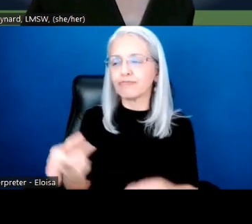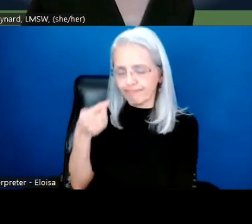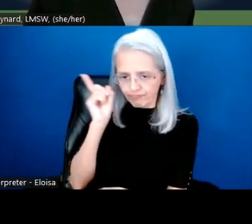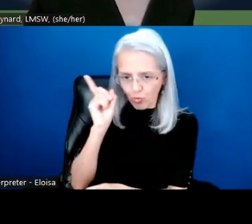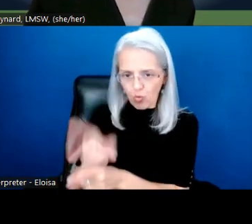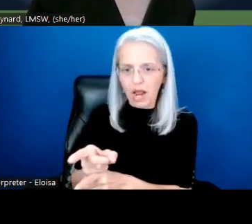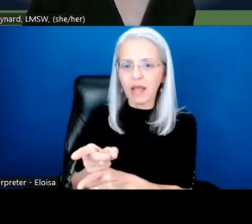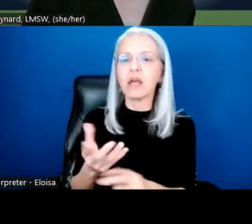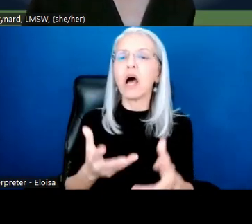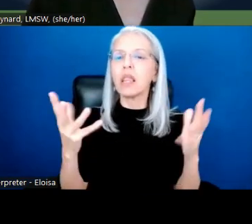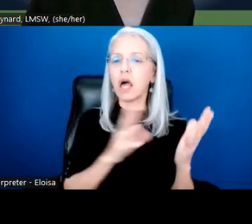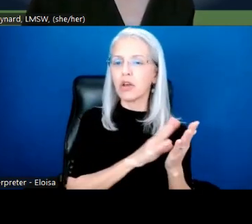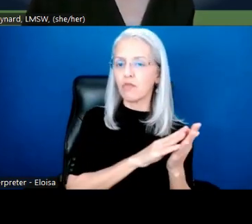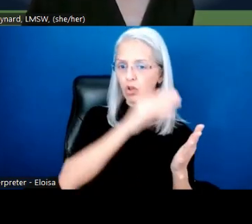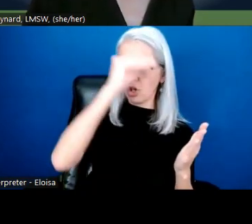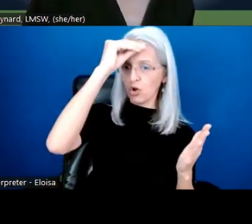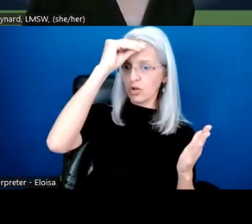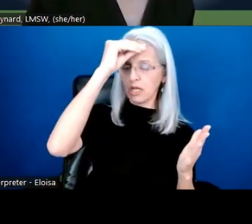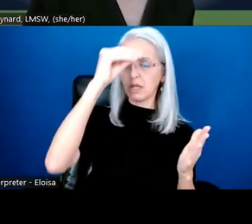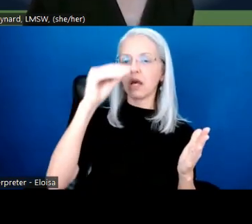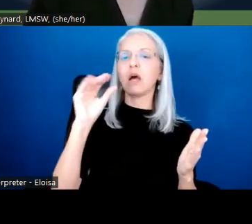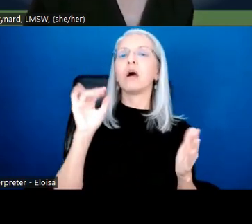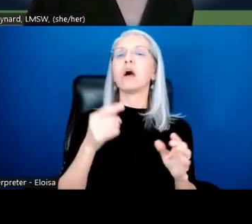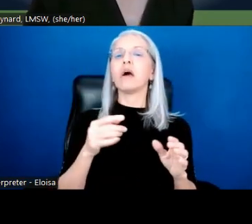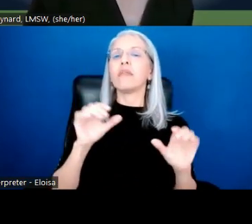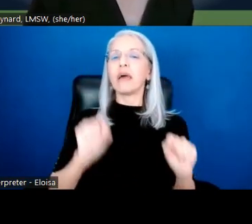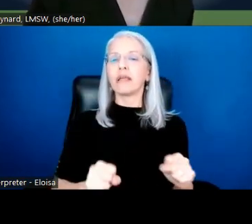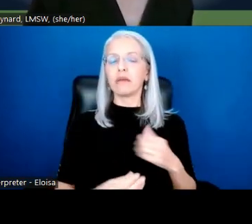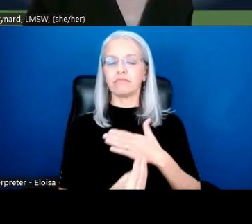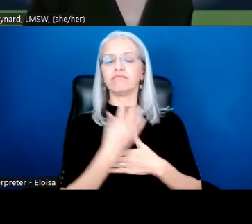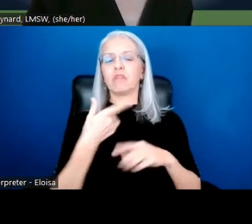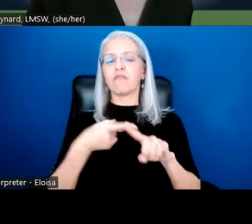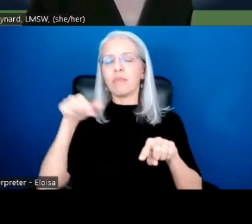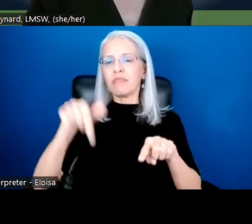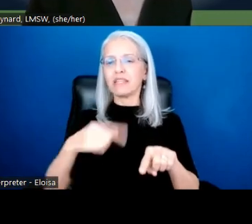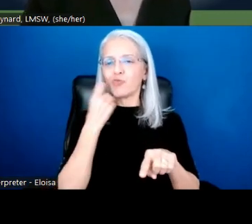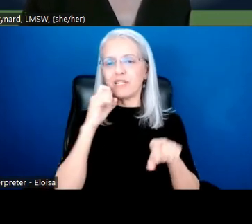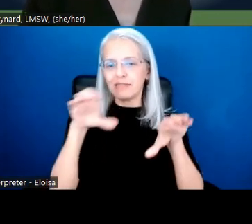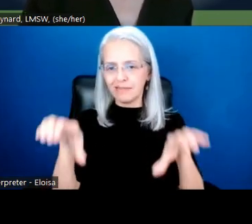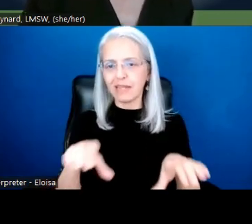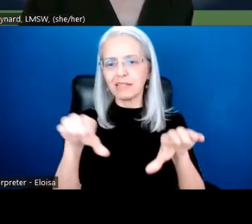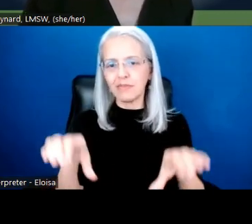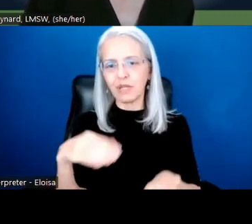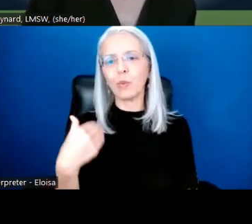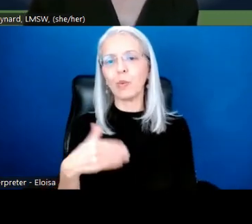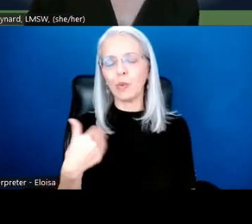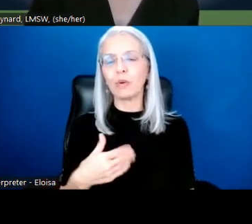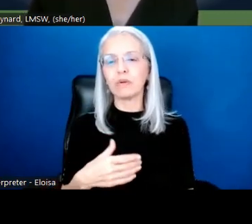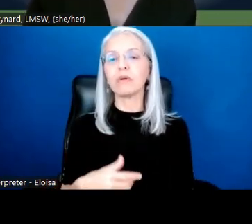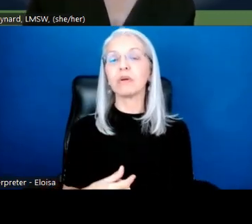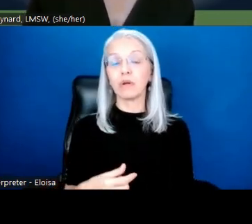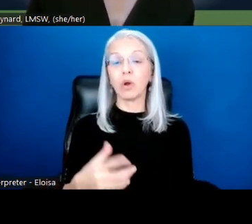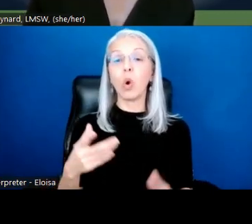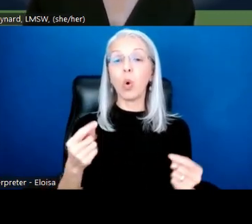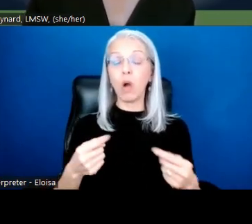of learnings and aha moments from this exercise. And what we've heard and